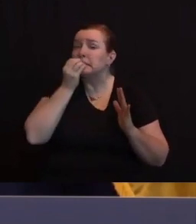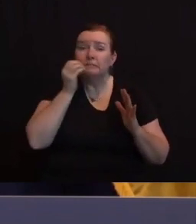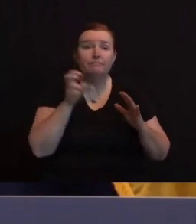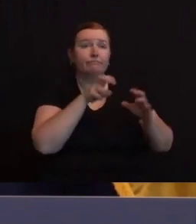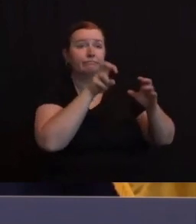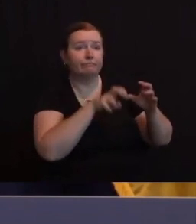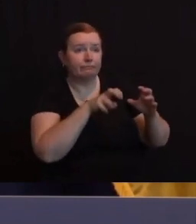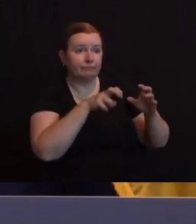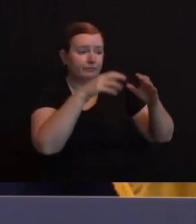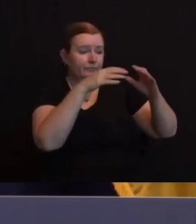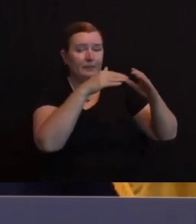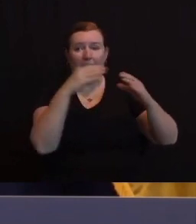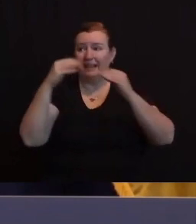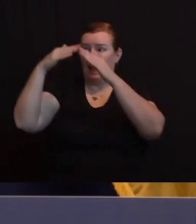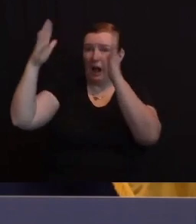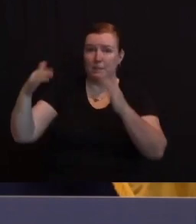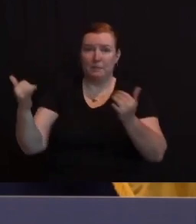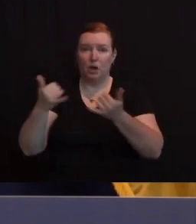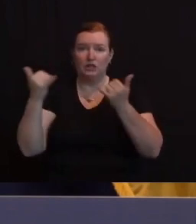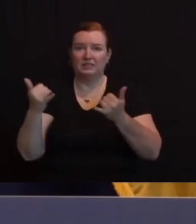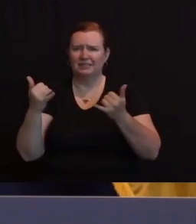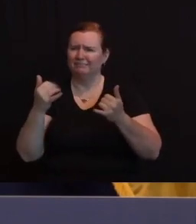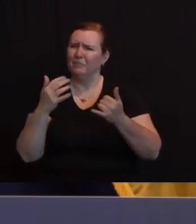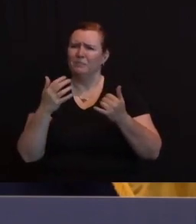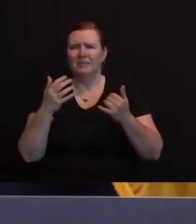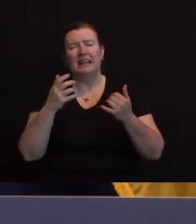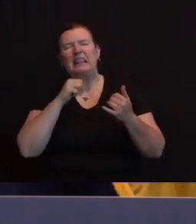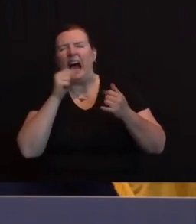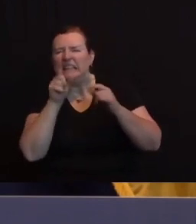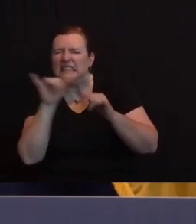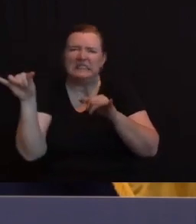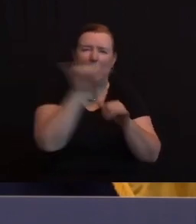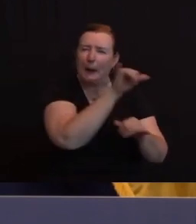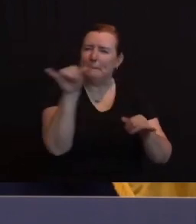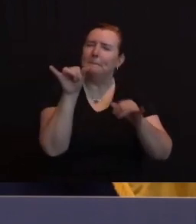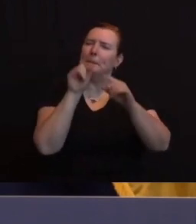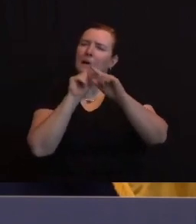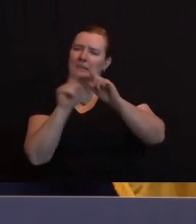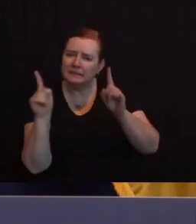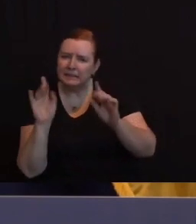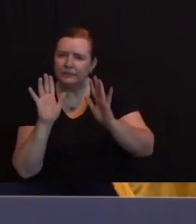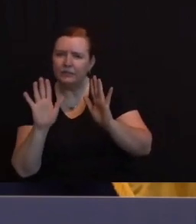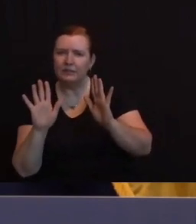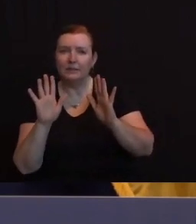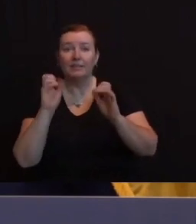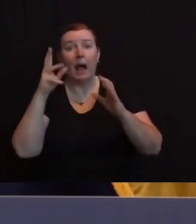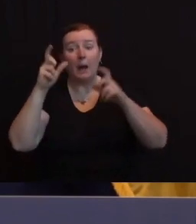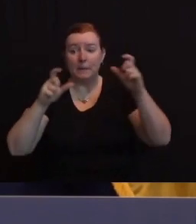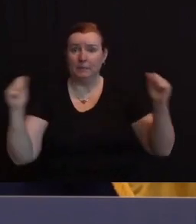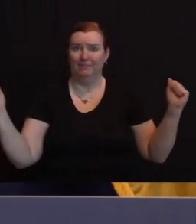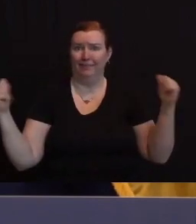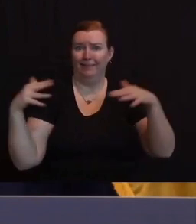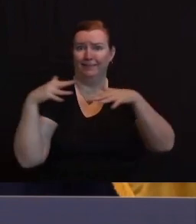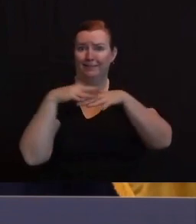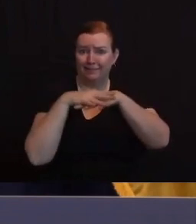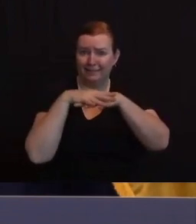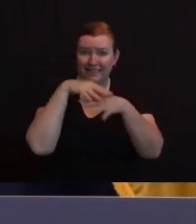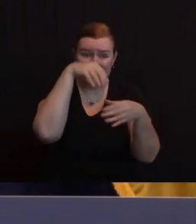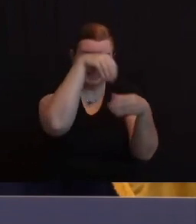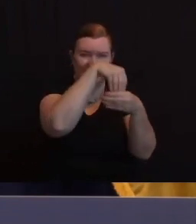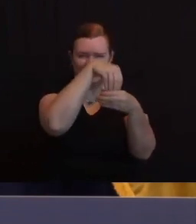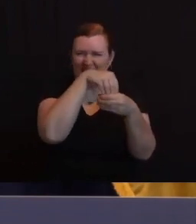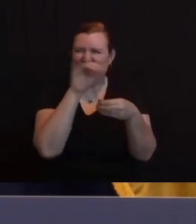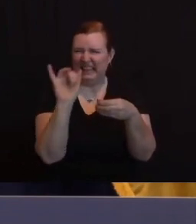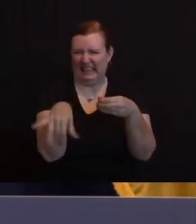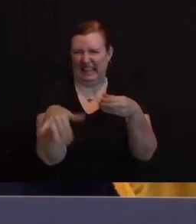leads to dozens of new cases, it should give us all pause. And again, remember this, just because you are younger